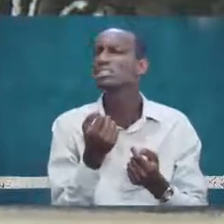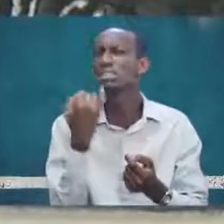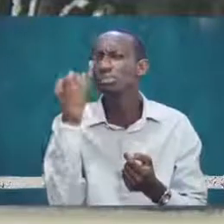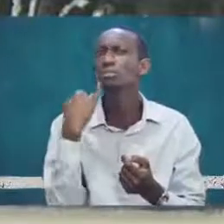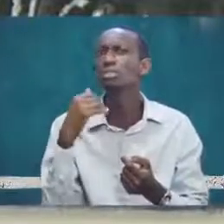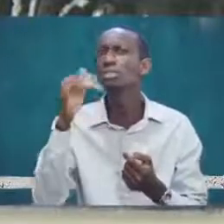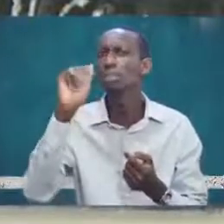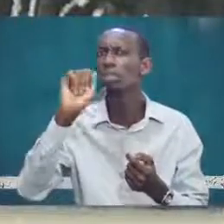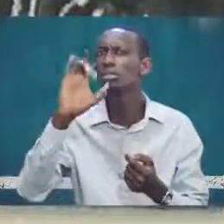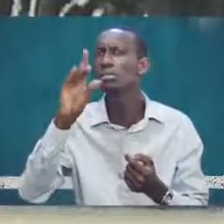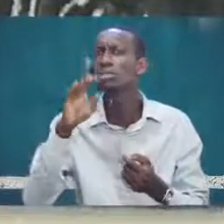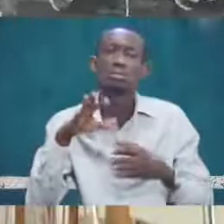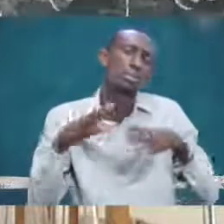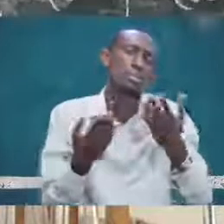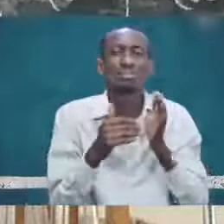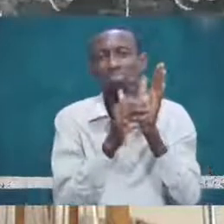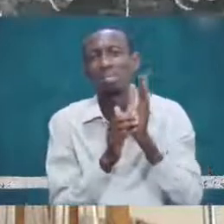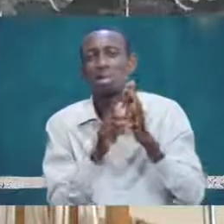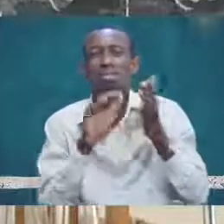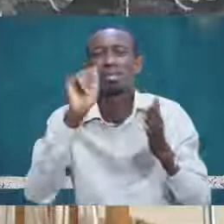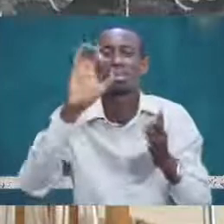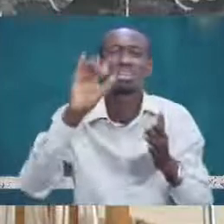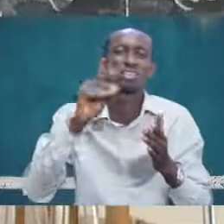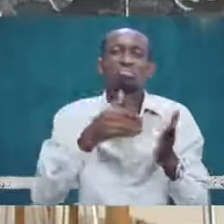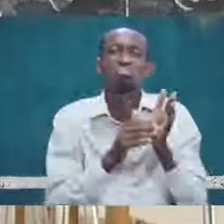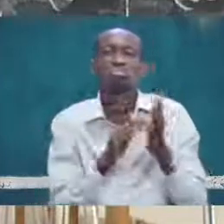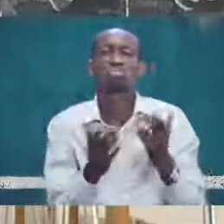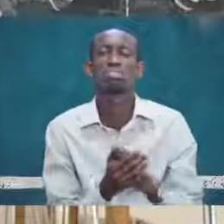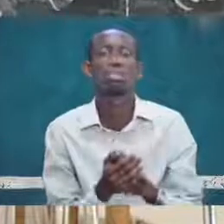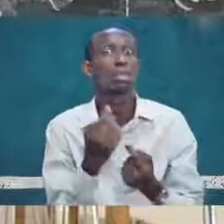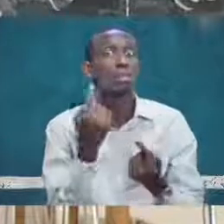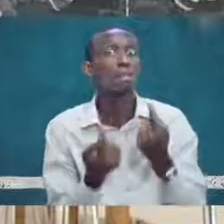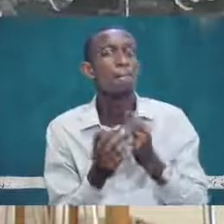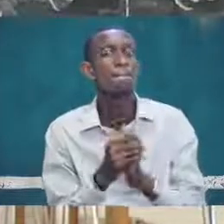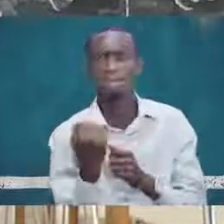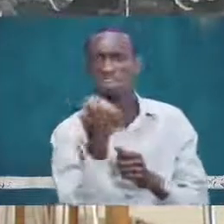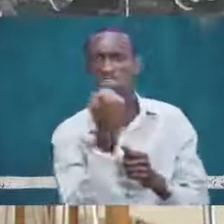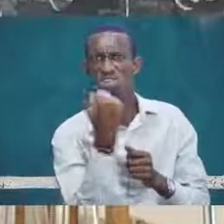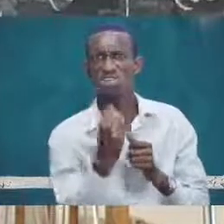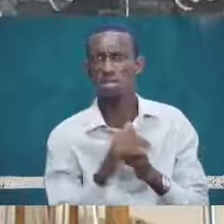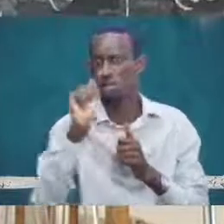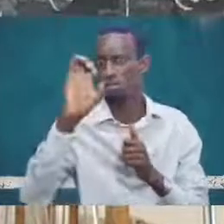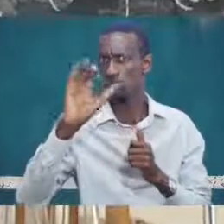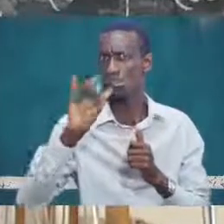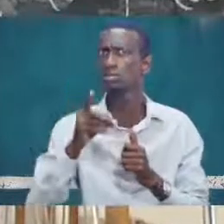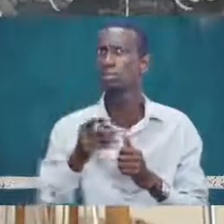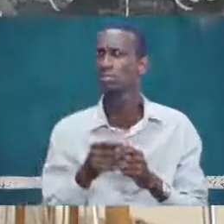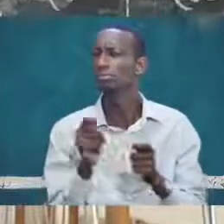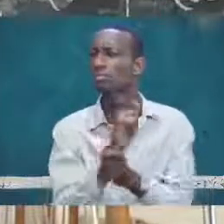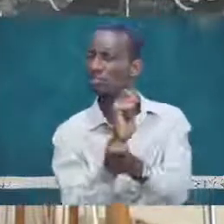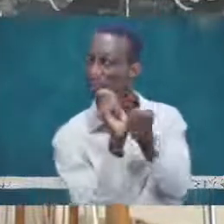those ones which are weakly acidic. So the strongly acidic gases will change it